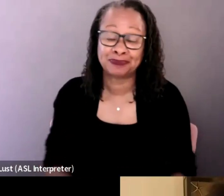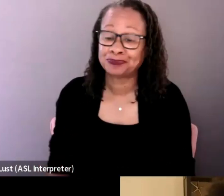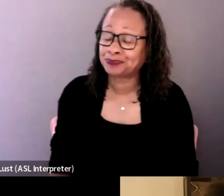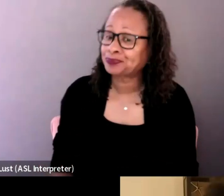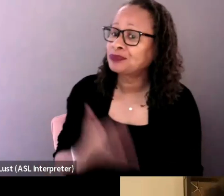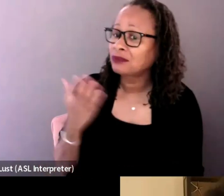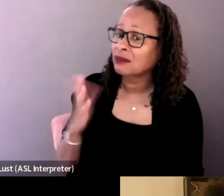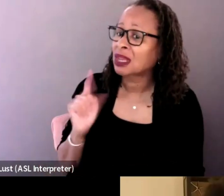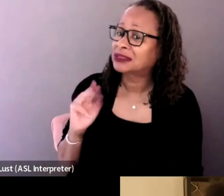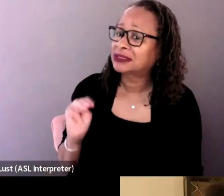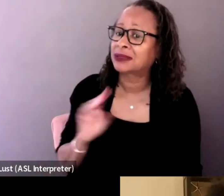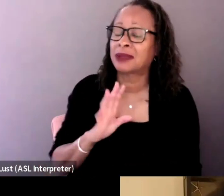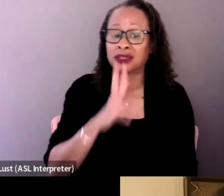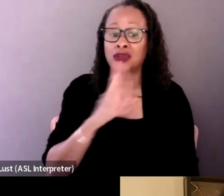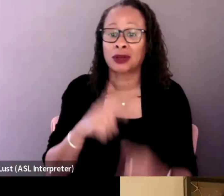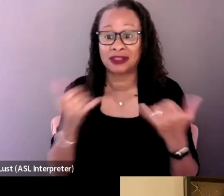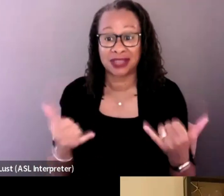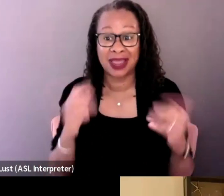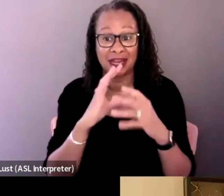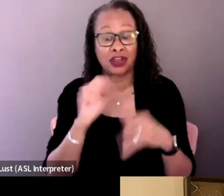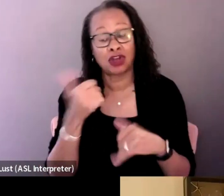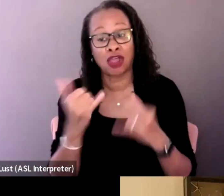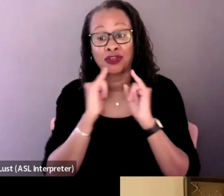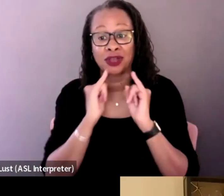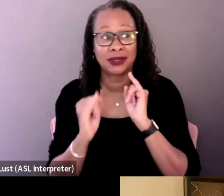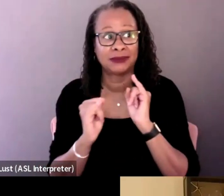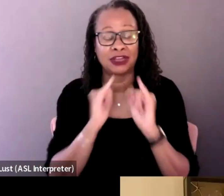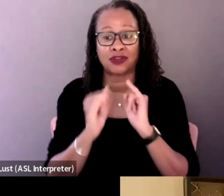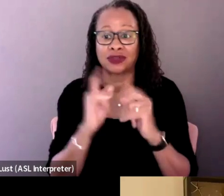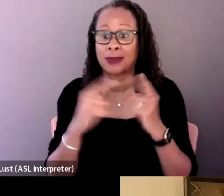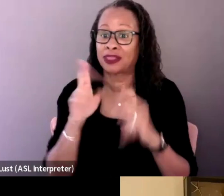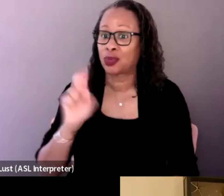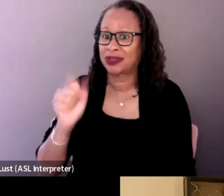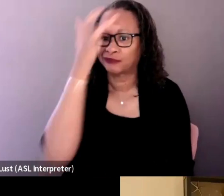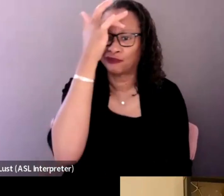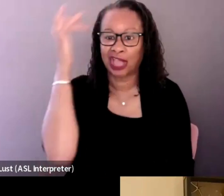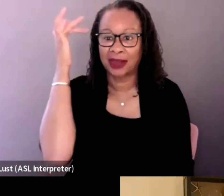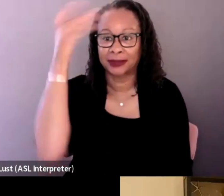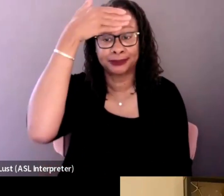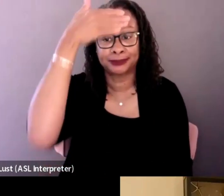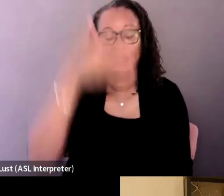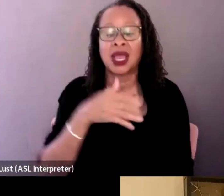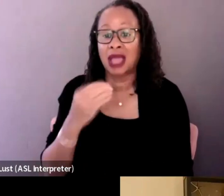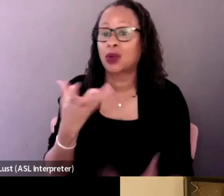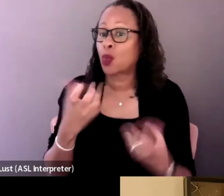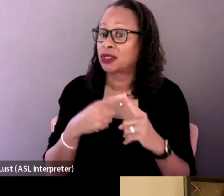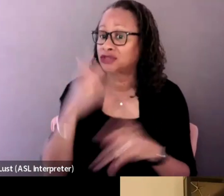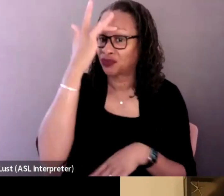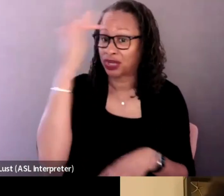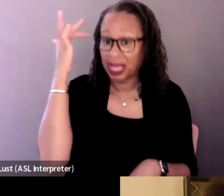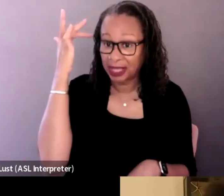just today and in other interviews about this idea about the US forgetting and frankly wanting to